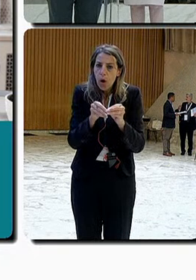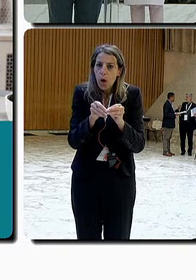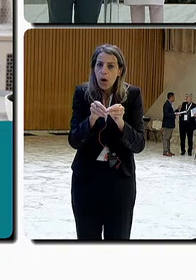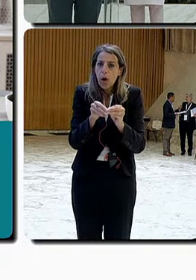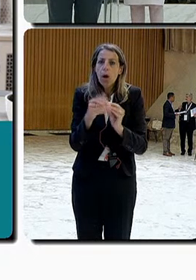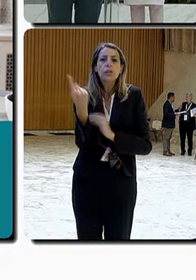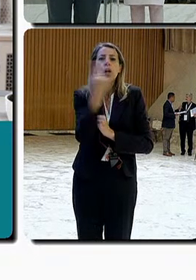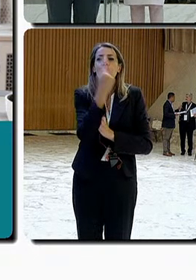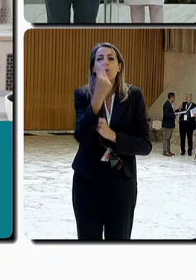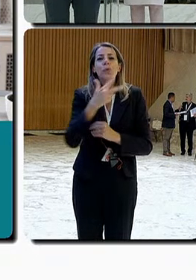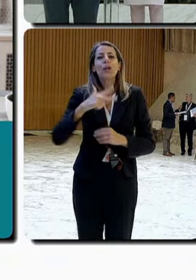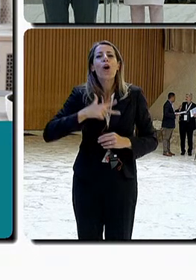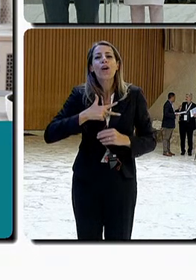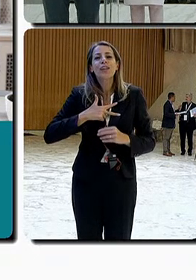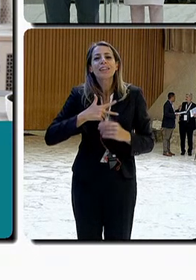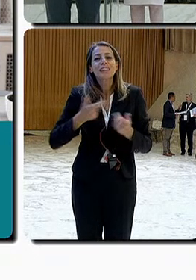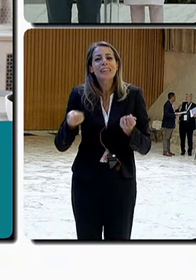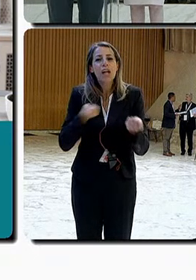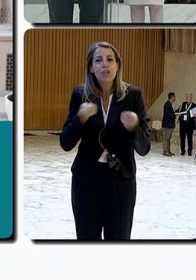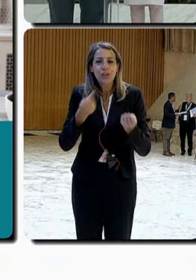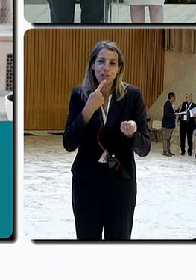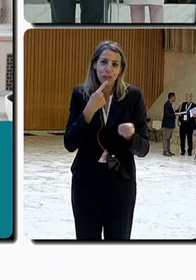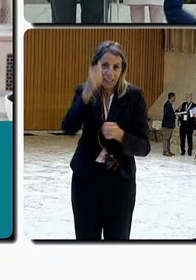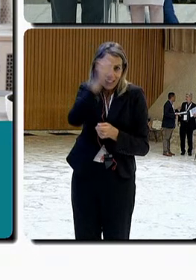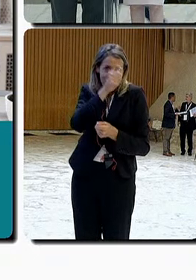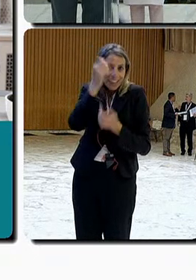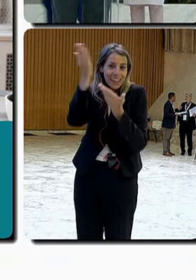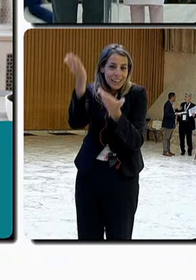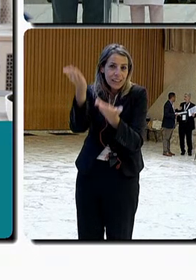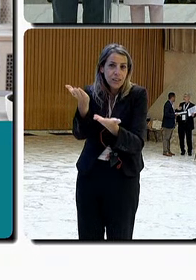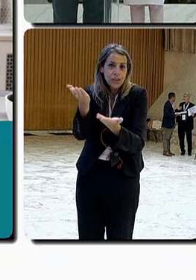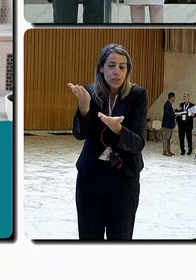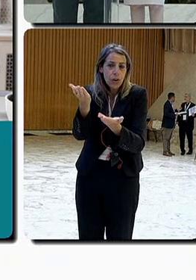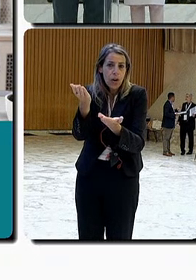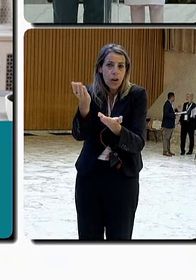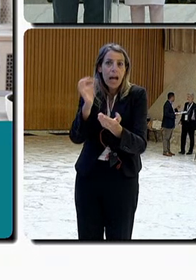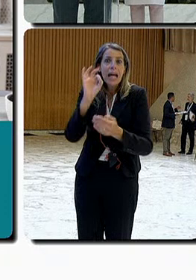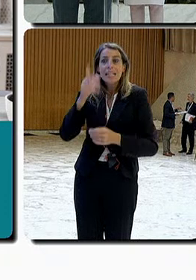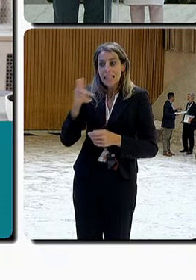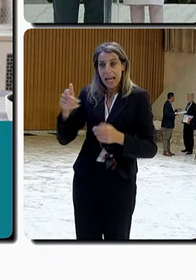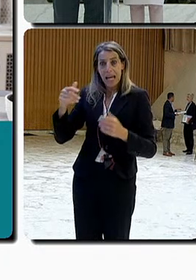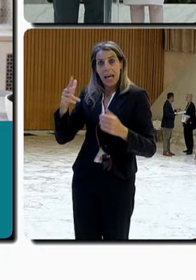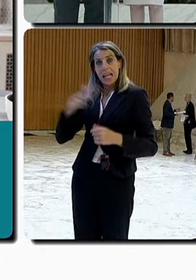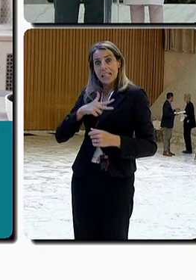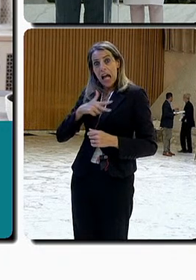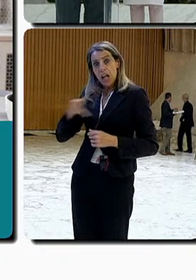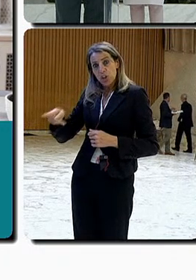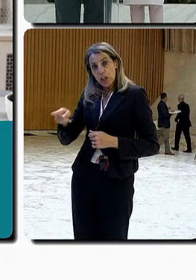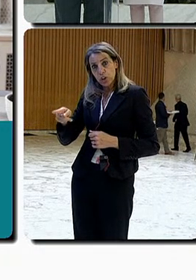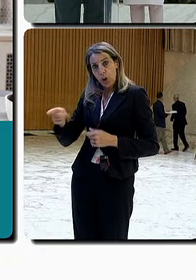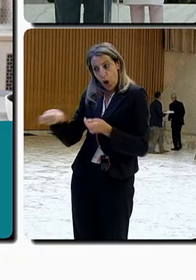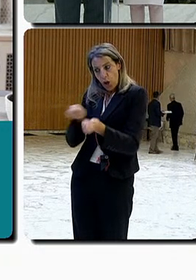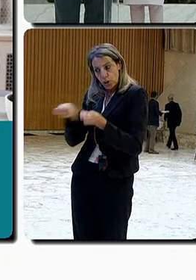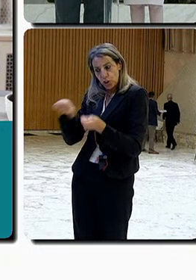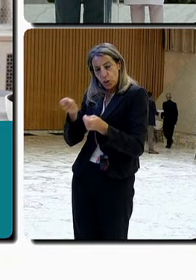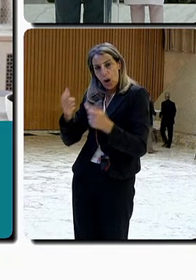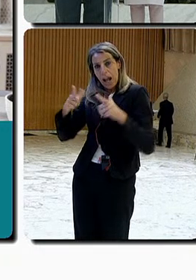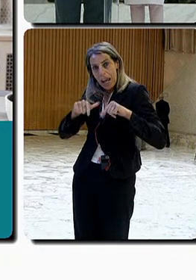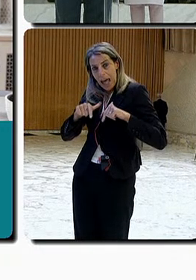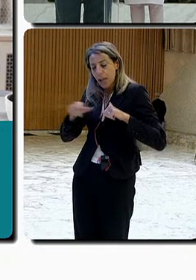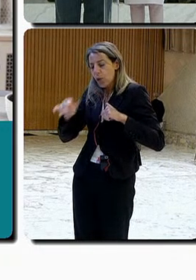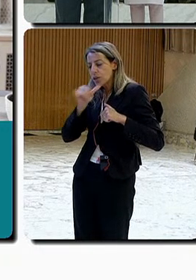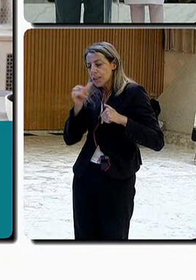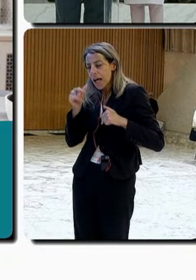participation in the one priesthood of Christ. If the lay priesthood is a true priesthood directed toward healing the